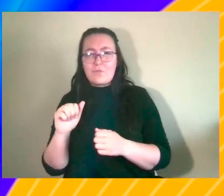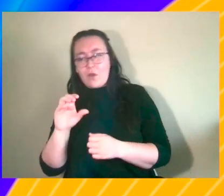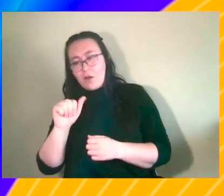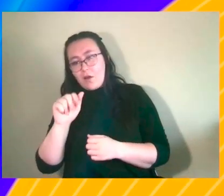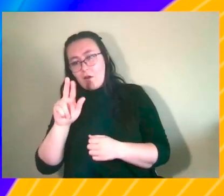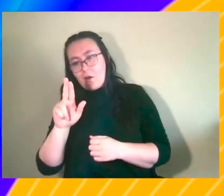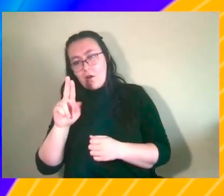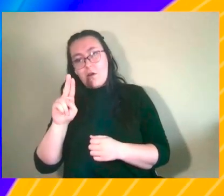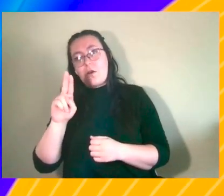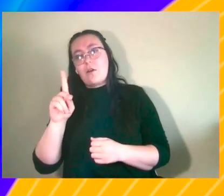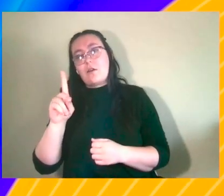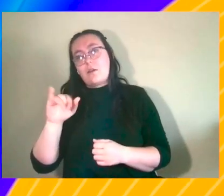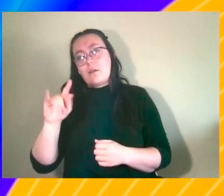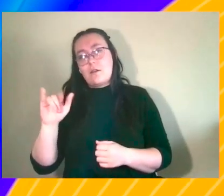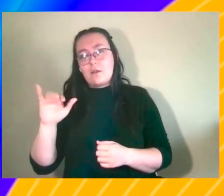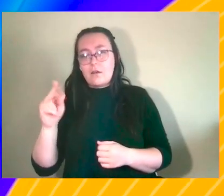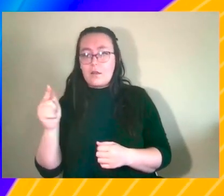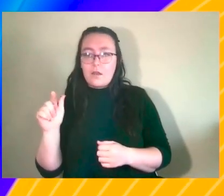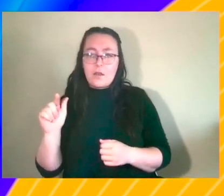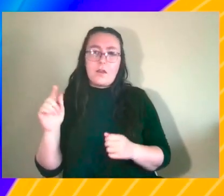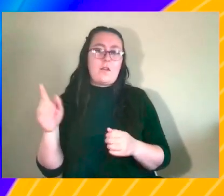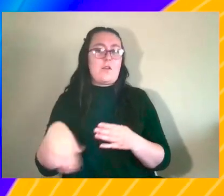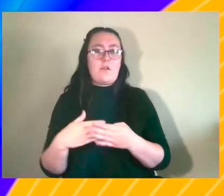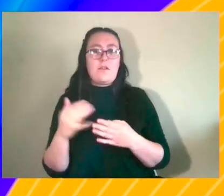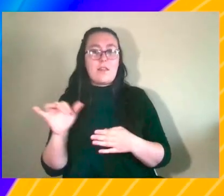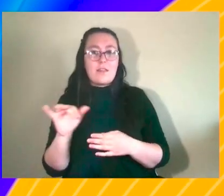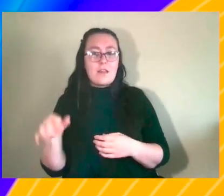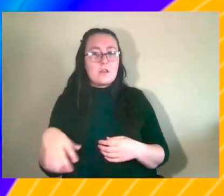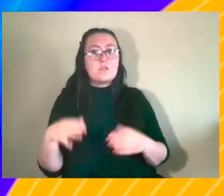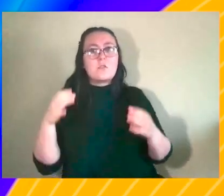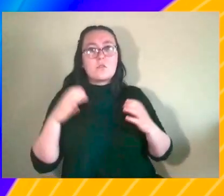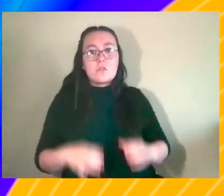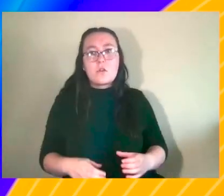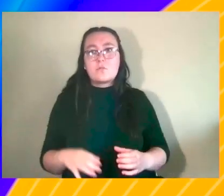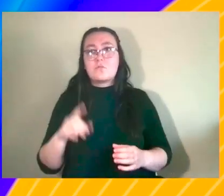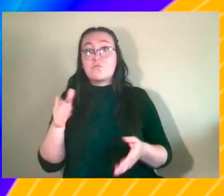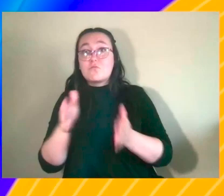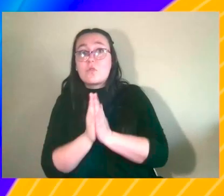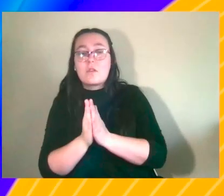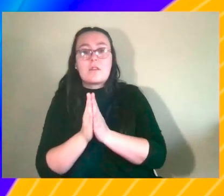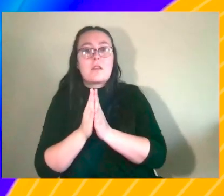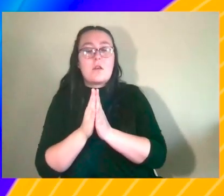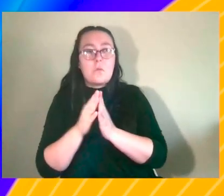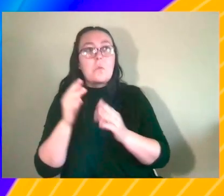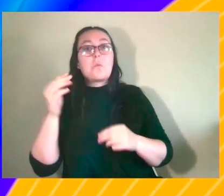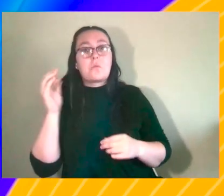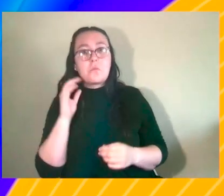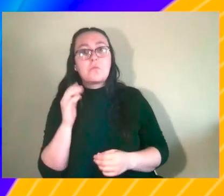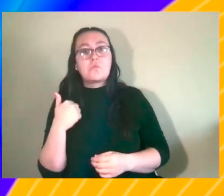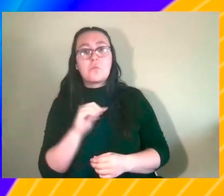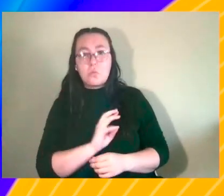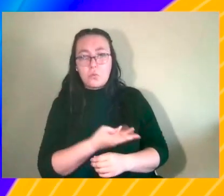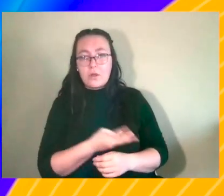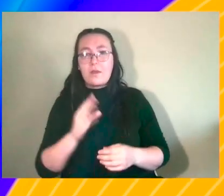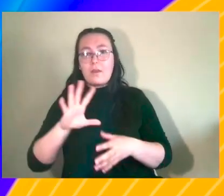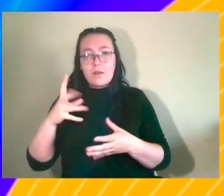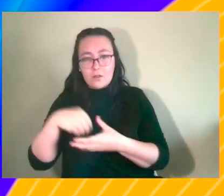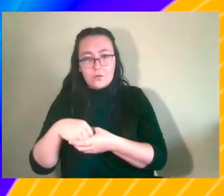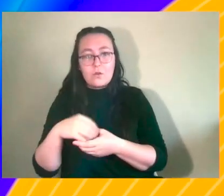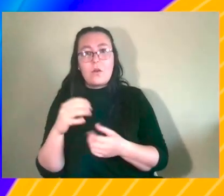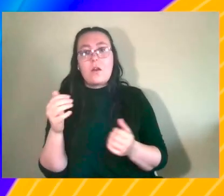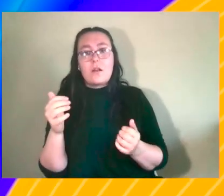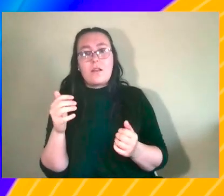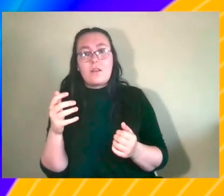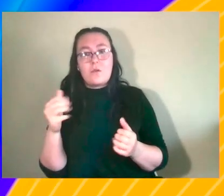took the best of what customers were building and asked us to build, and basically built those wrappers around code services, and that's